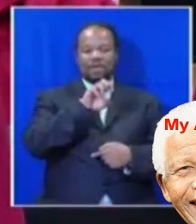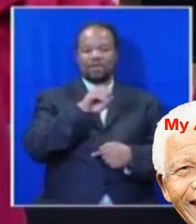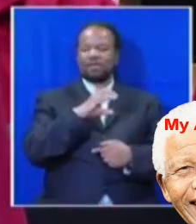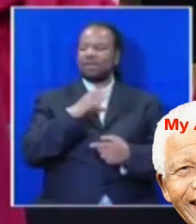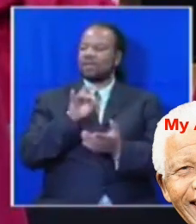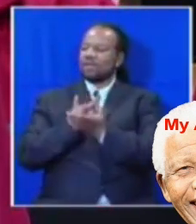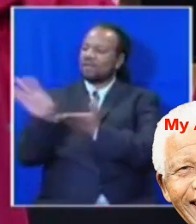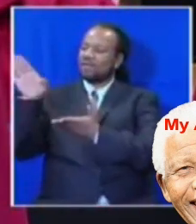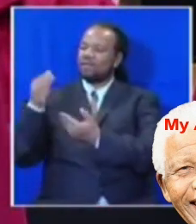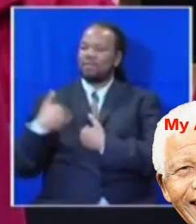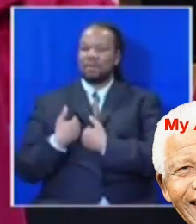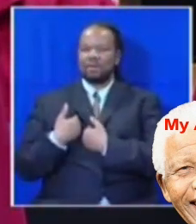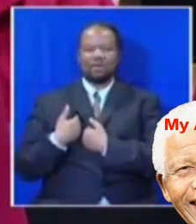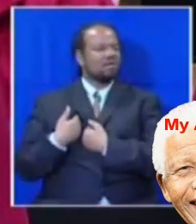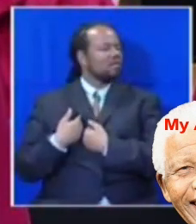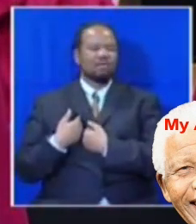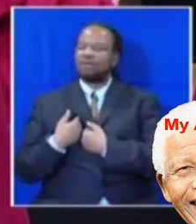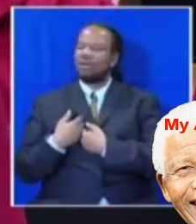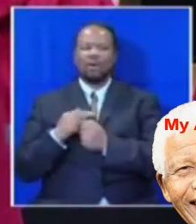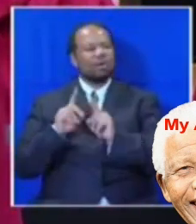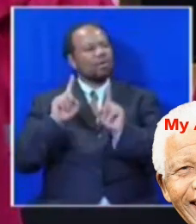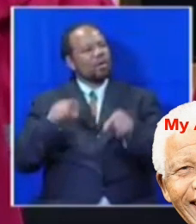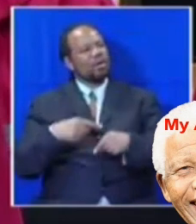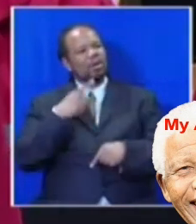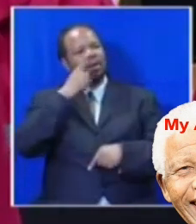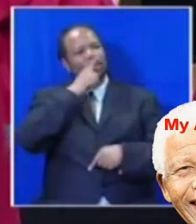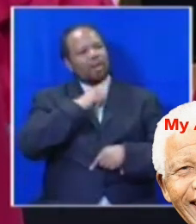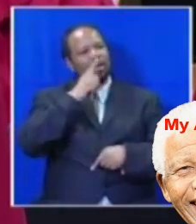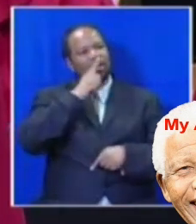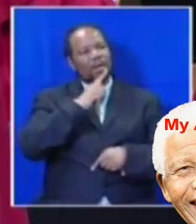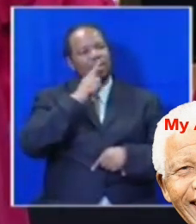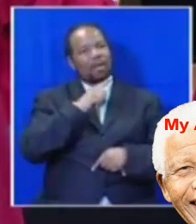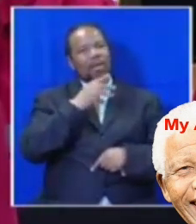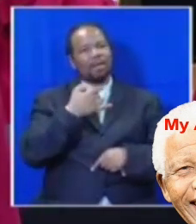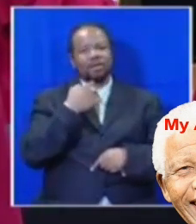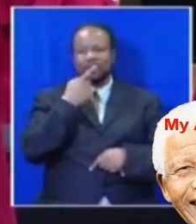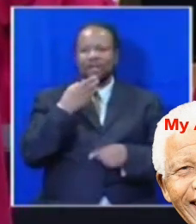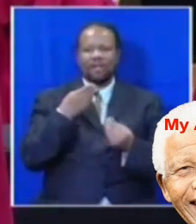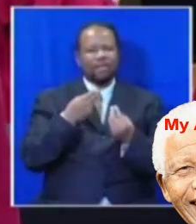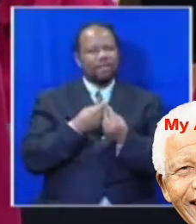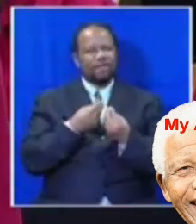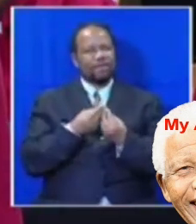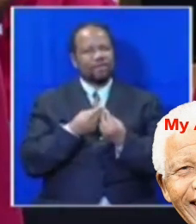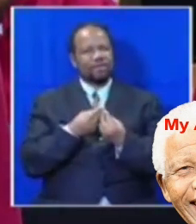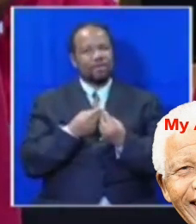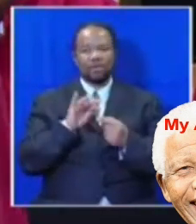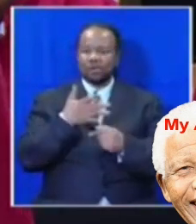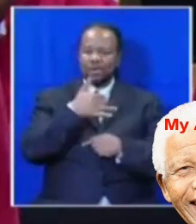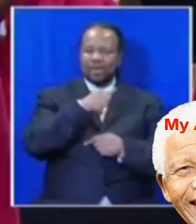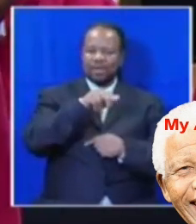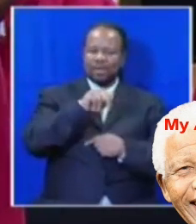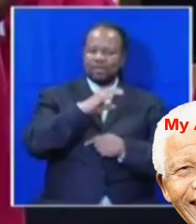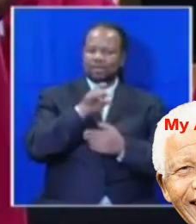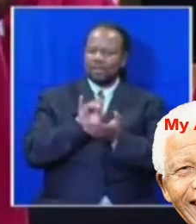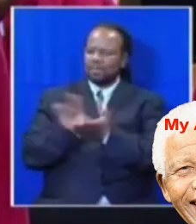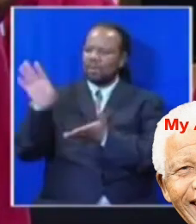and mislead Honourable- the nation and lie here in this honorable house Honourable that we Member- were ejected from the ANC. Honourable Were you Gadi, there